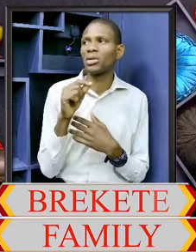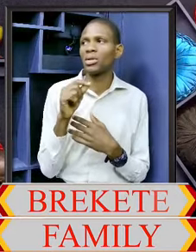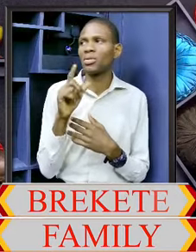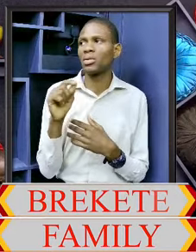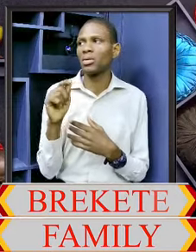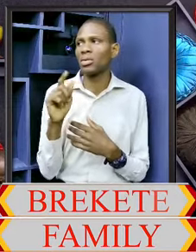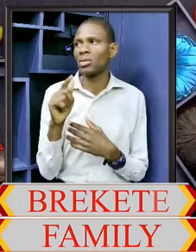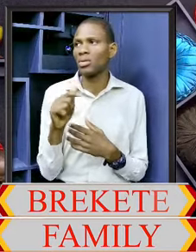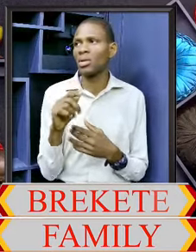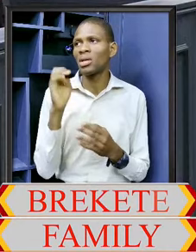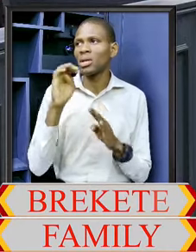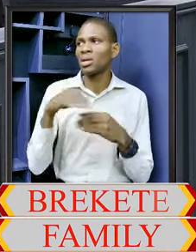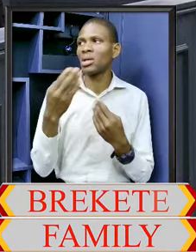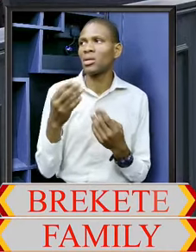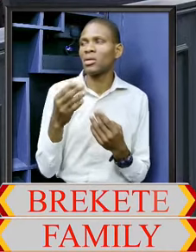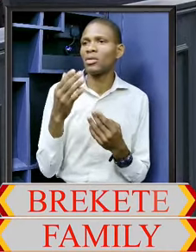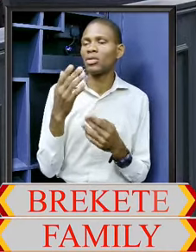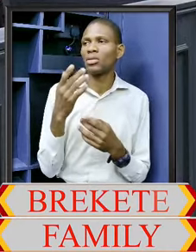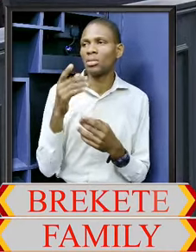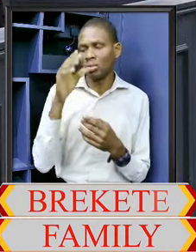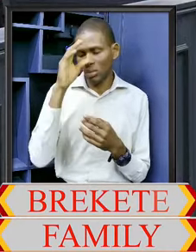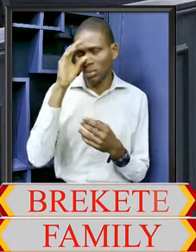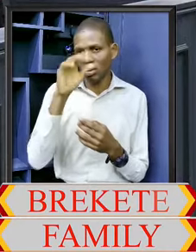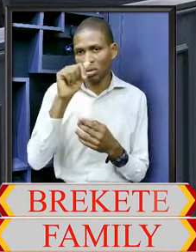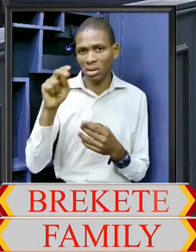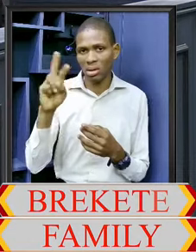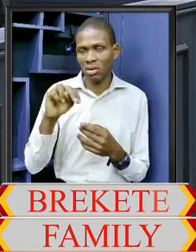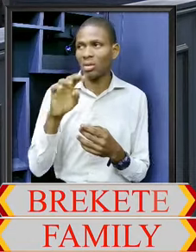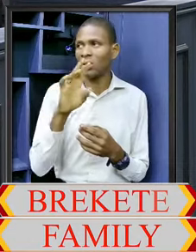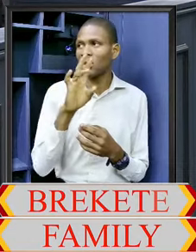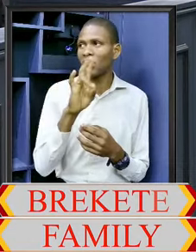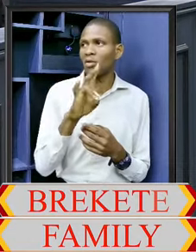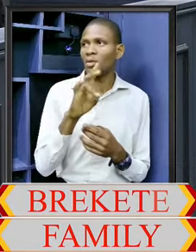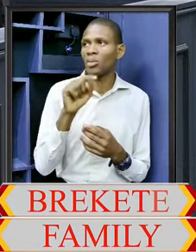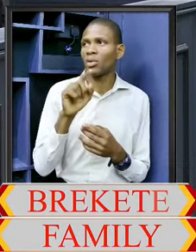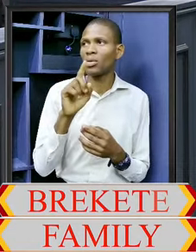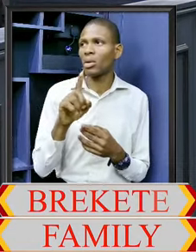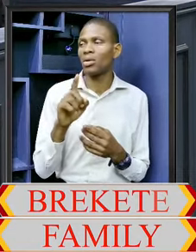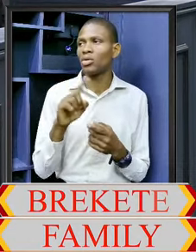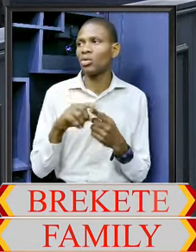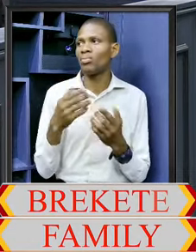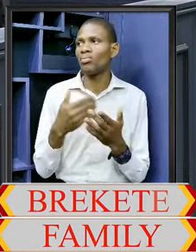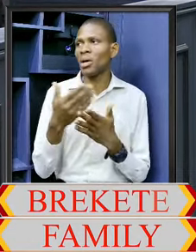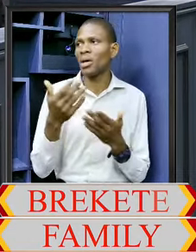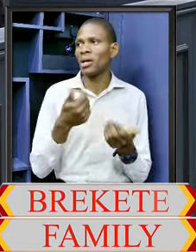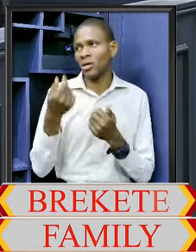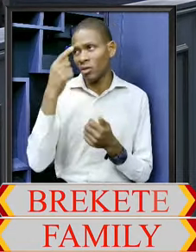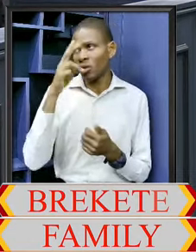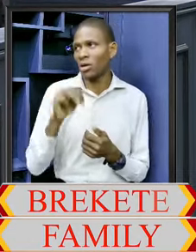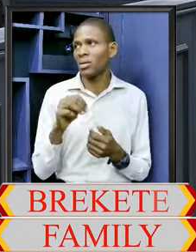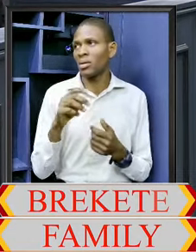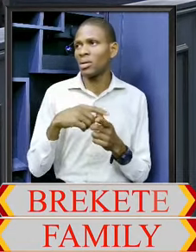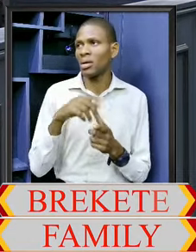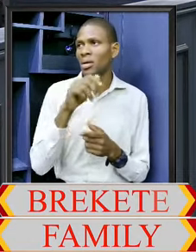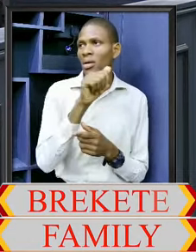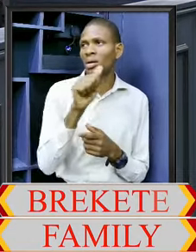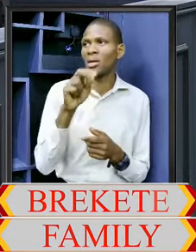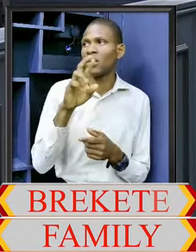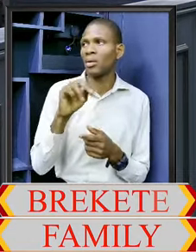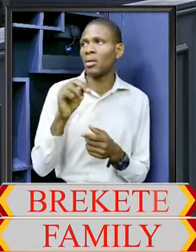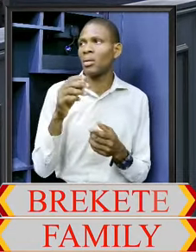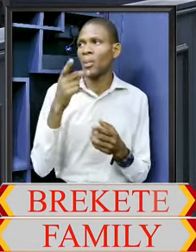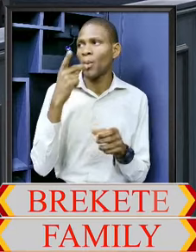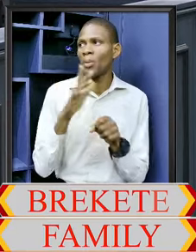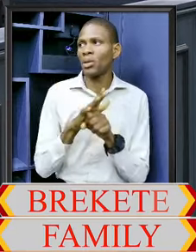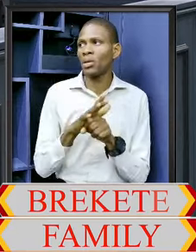this Aaron Agboje 7.4 million naira to help him buy three cars. So the Aaron Agboje promised him